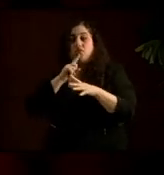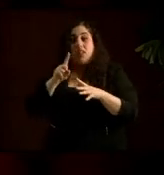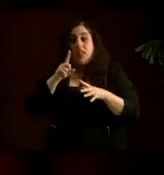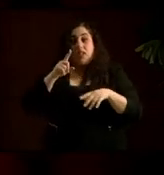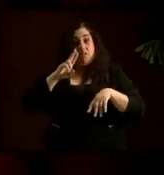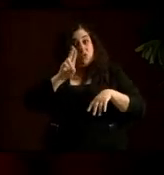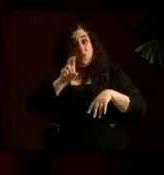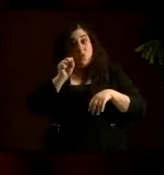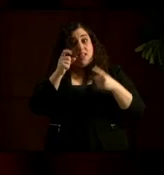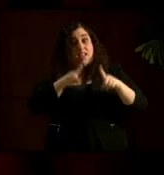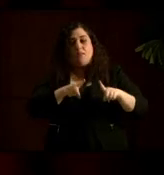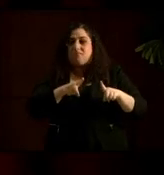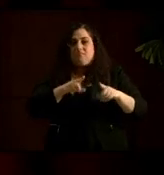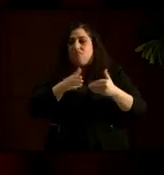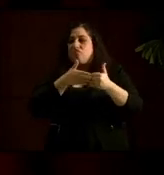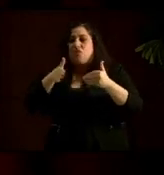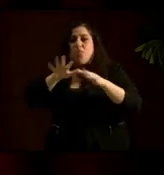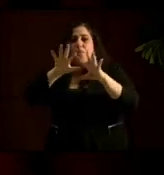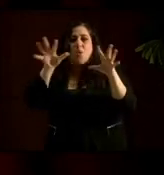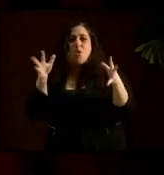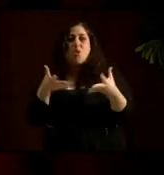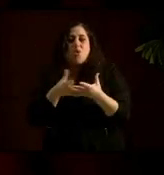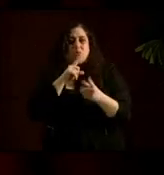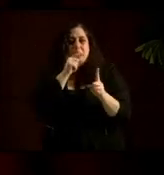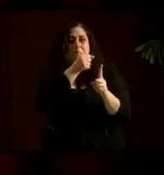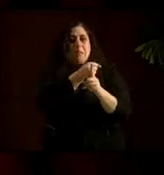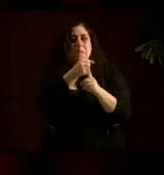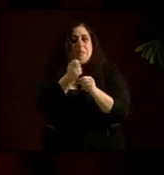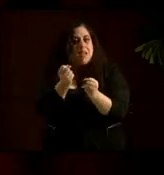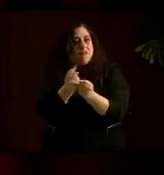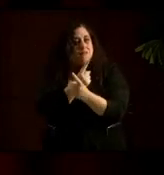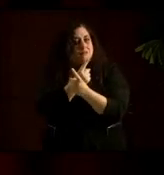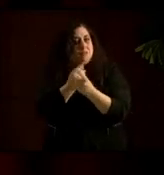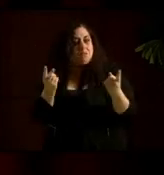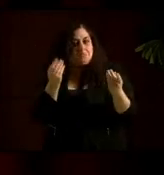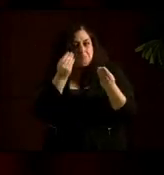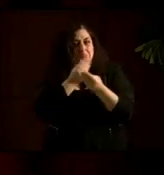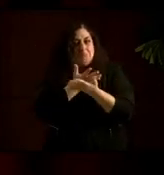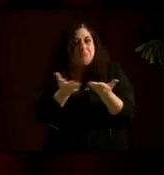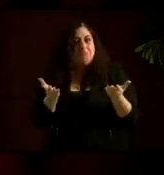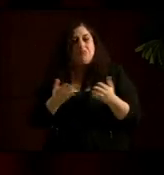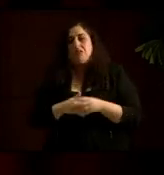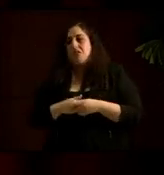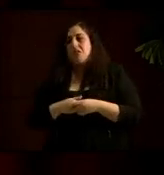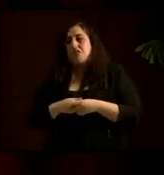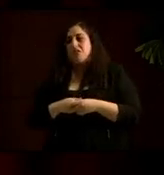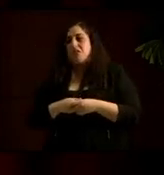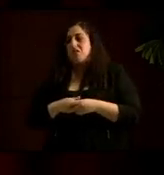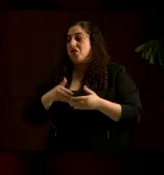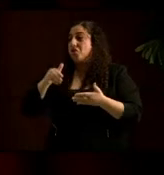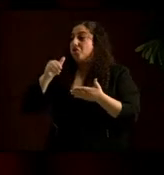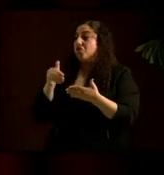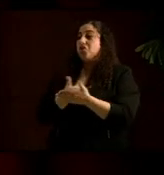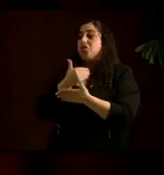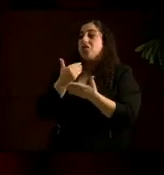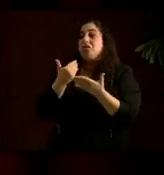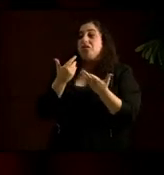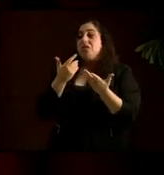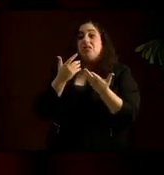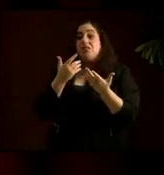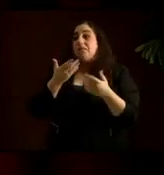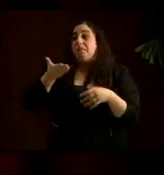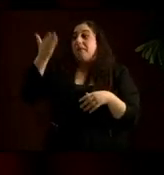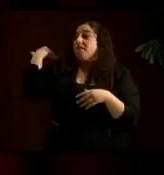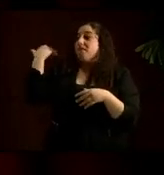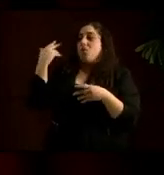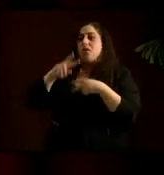challenges have created new pressing uncertainties. And as we face these new uncertainties, they will be reflected